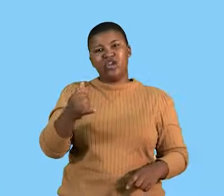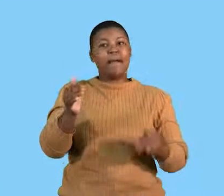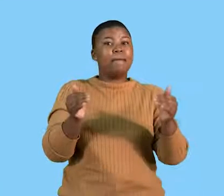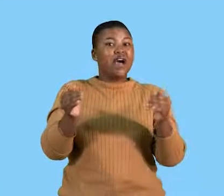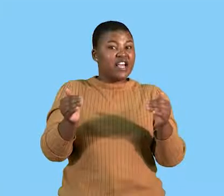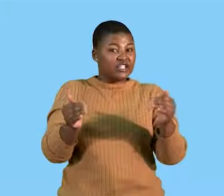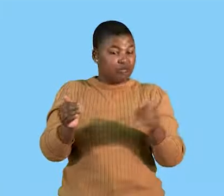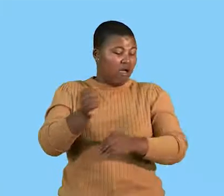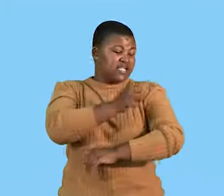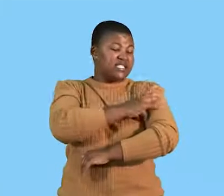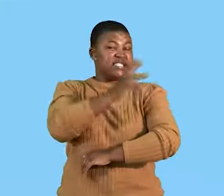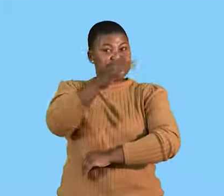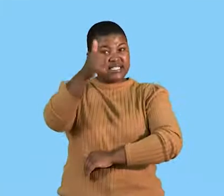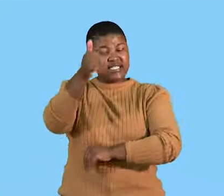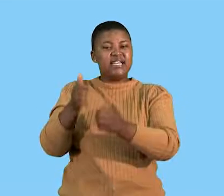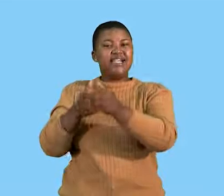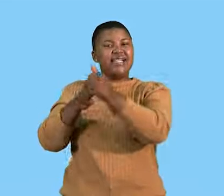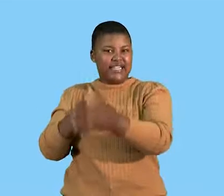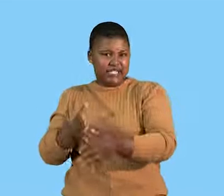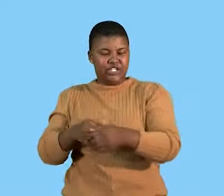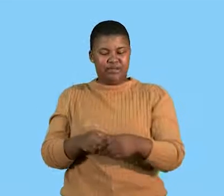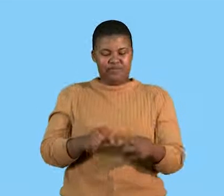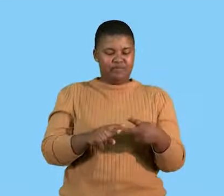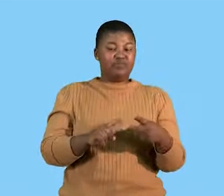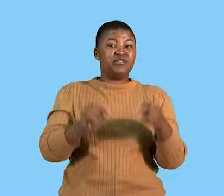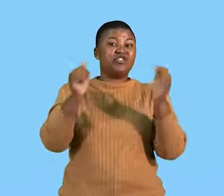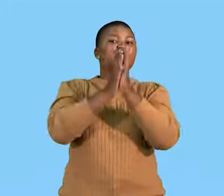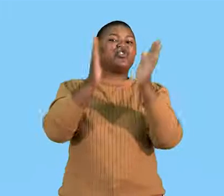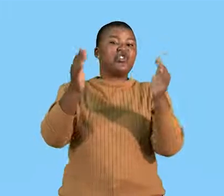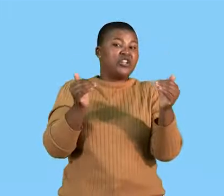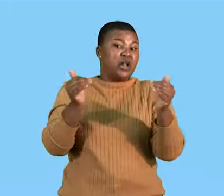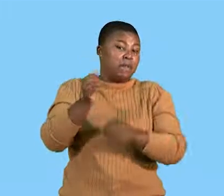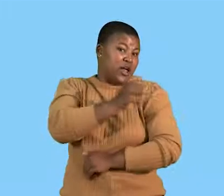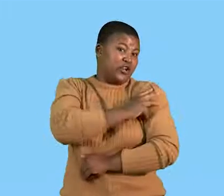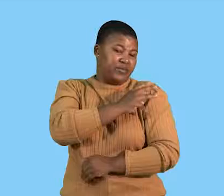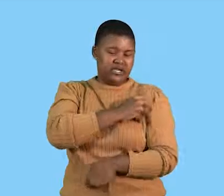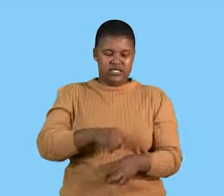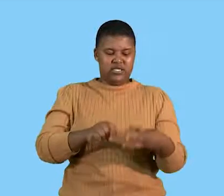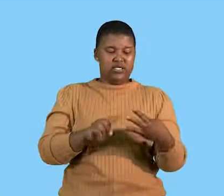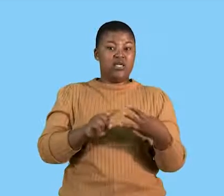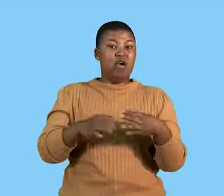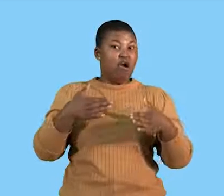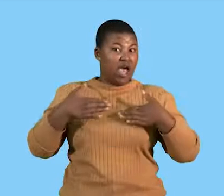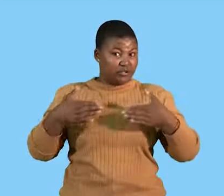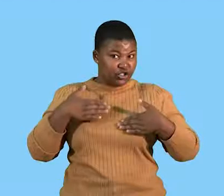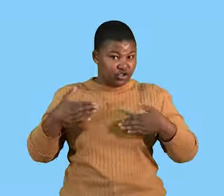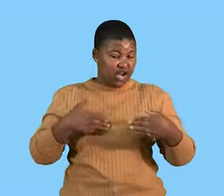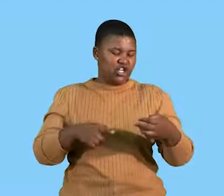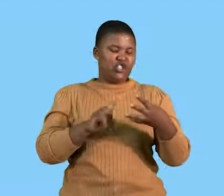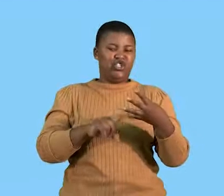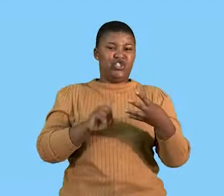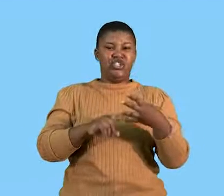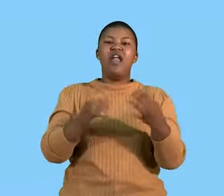and leadership, then we will look at general management and administration and